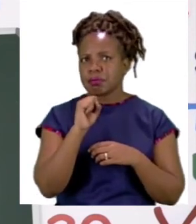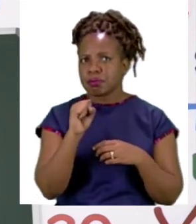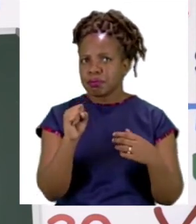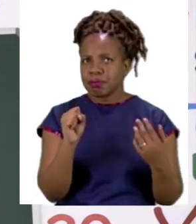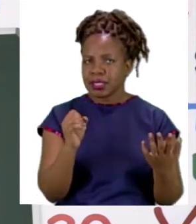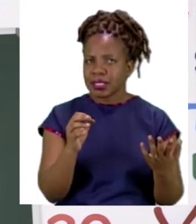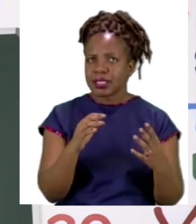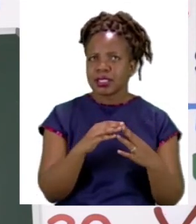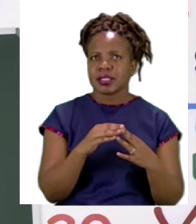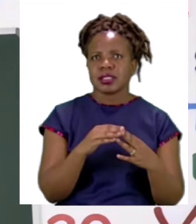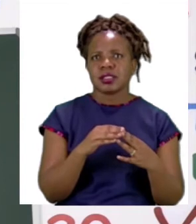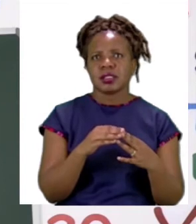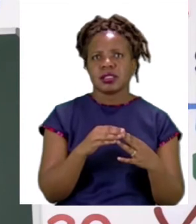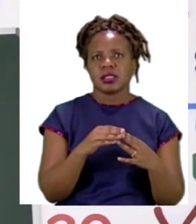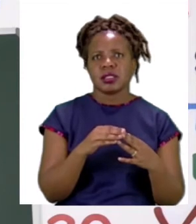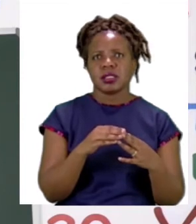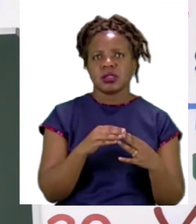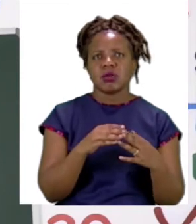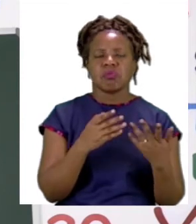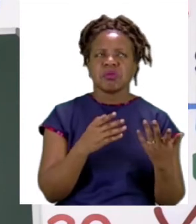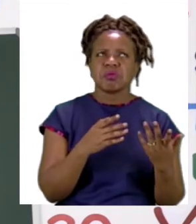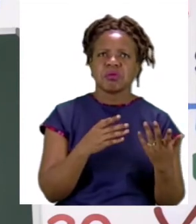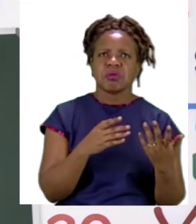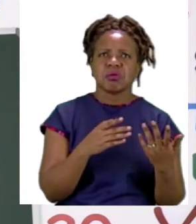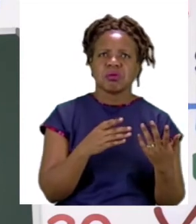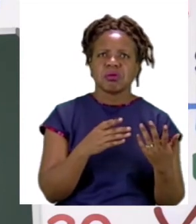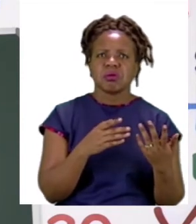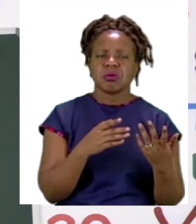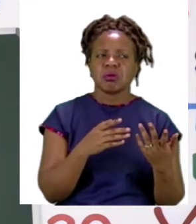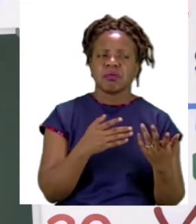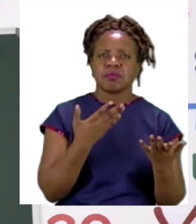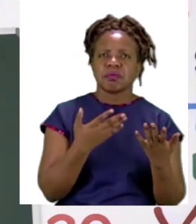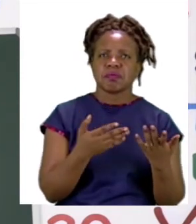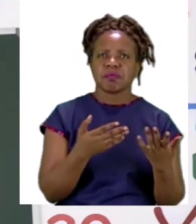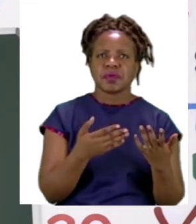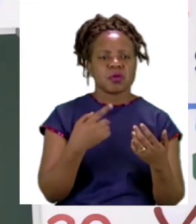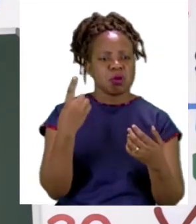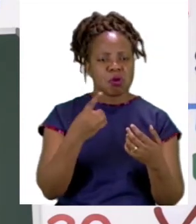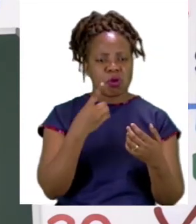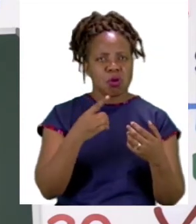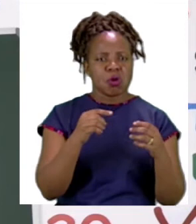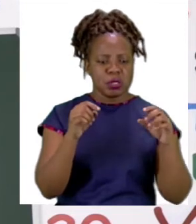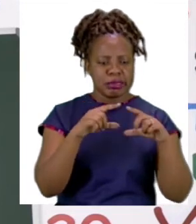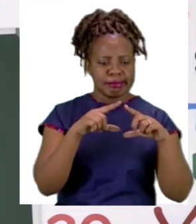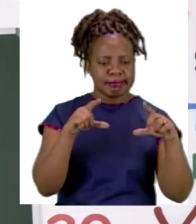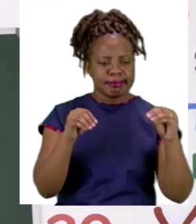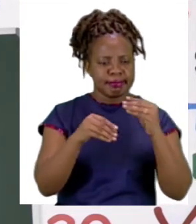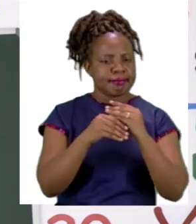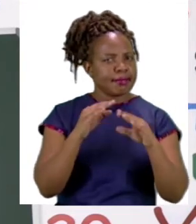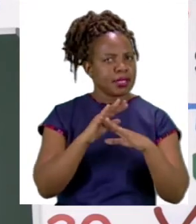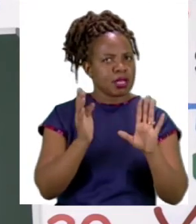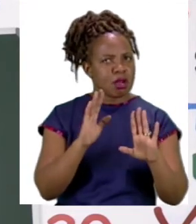I did, I'm now going to remove my full stop and use a comma.